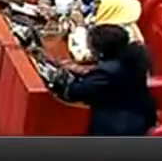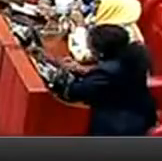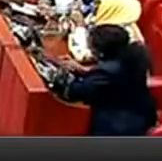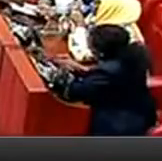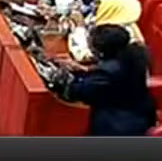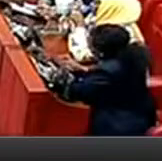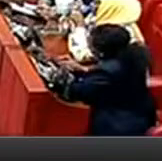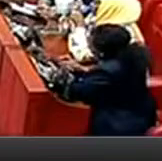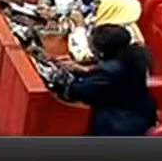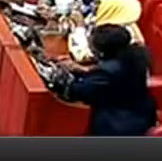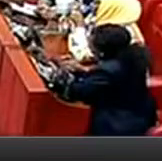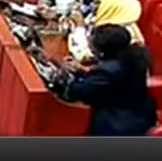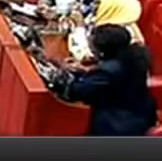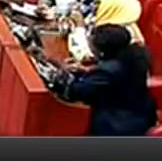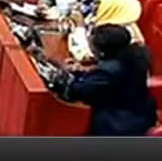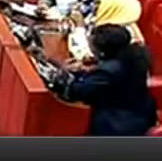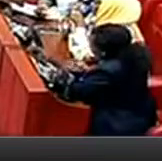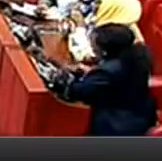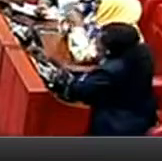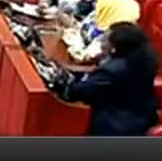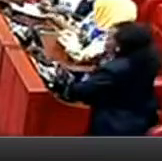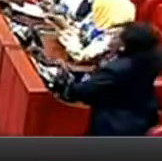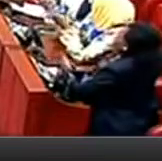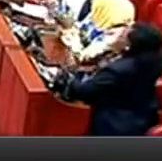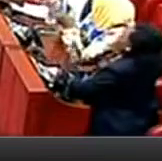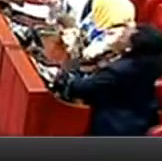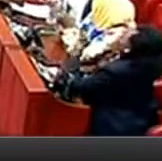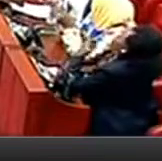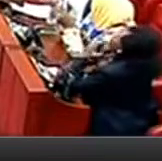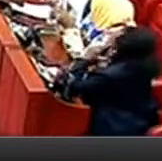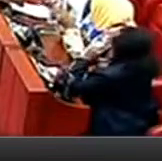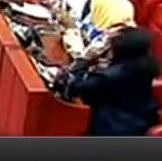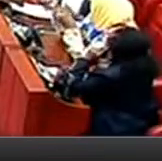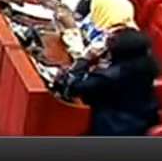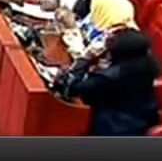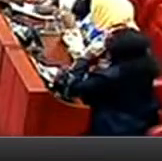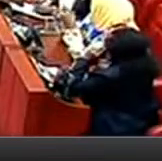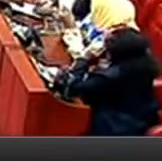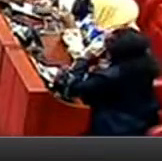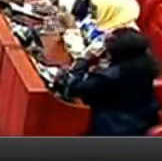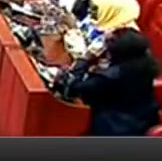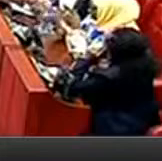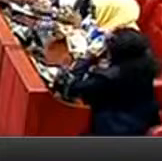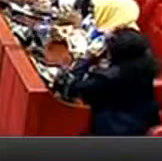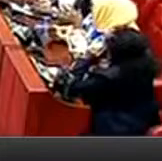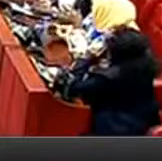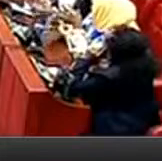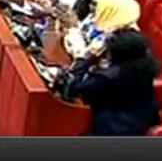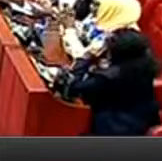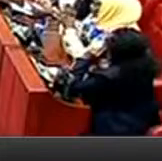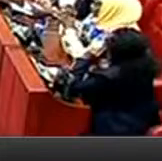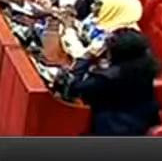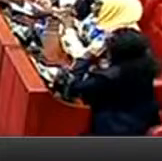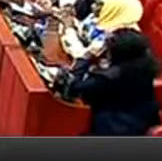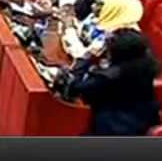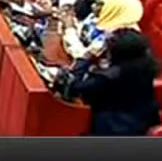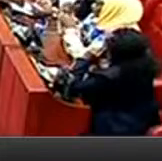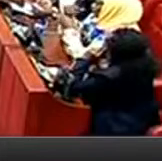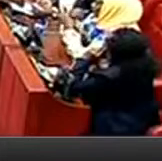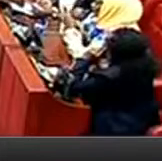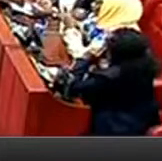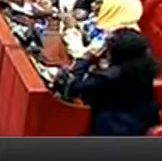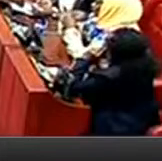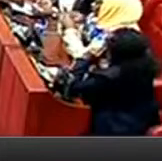Academic Council on the United Nations System, the International Association for the Study on